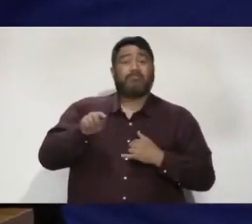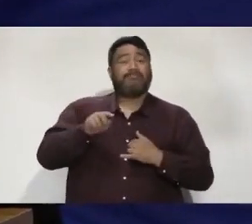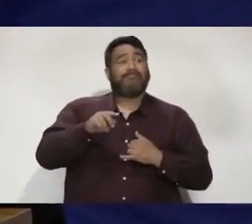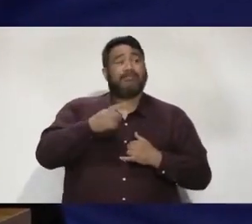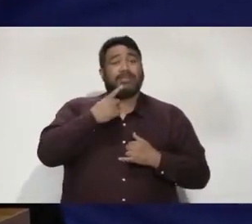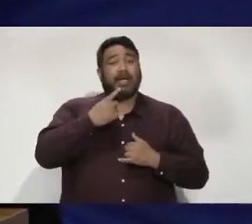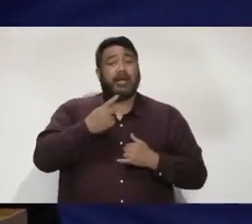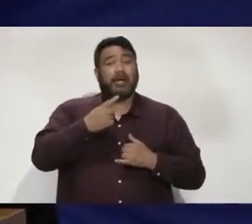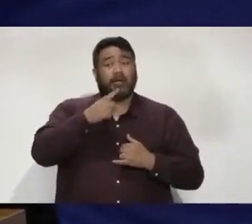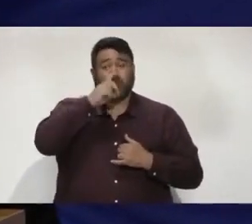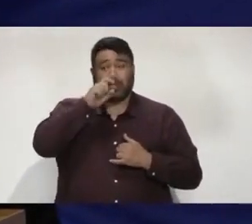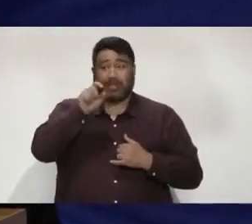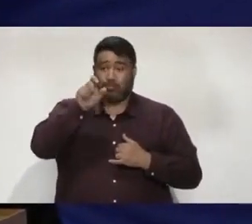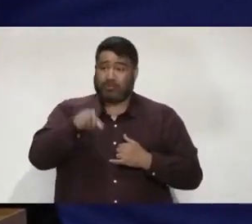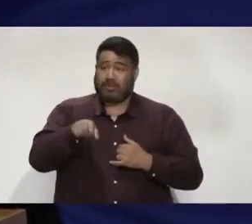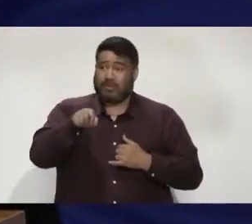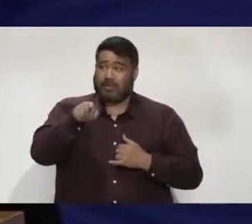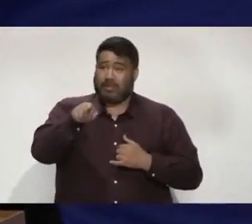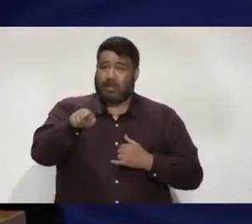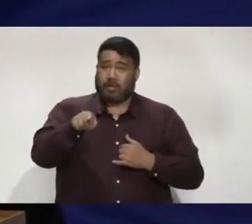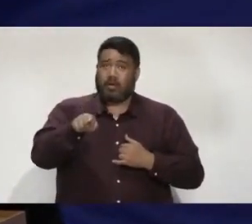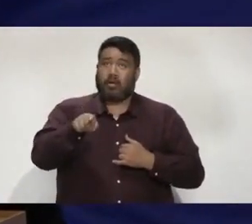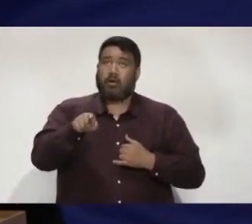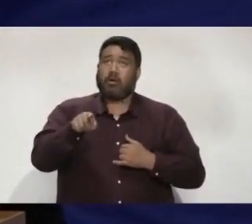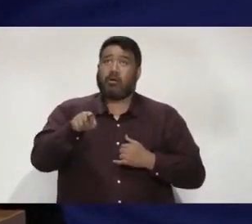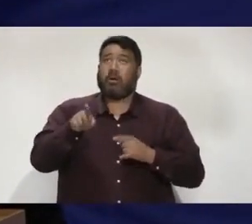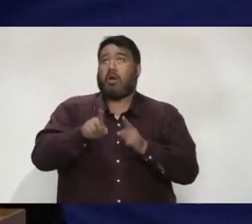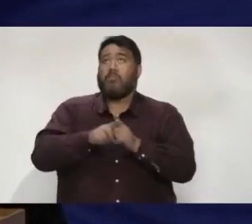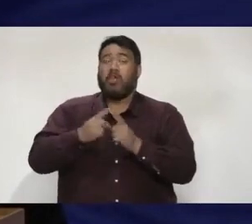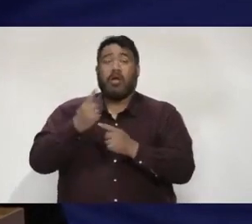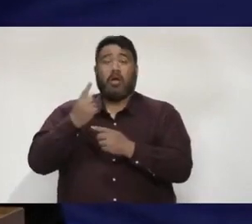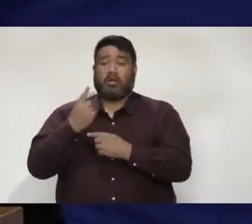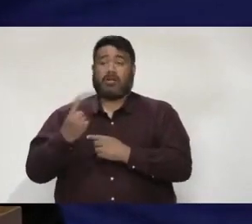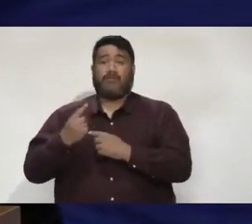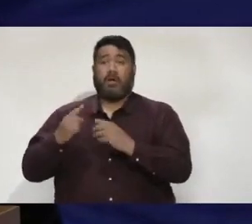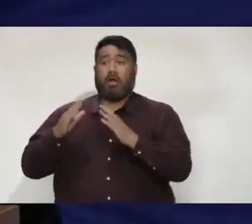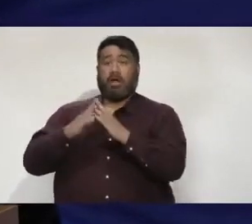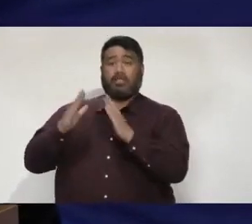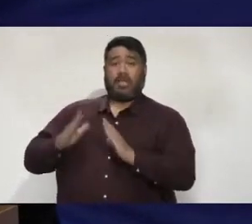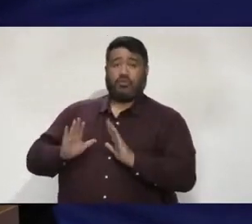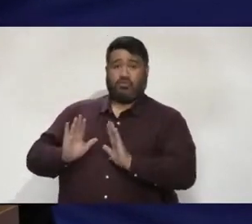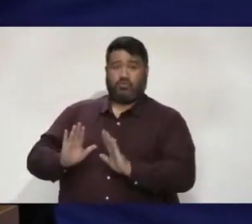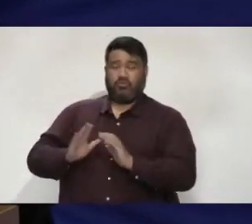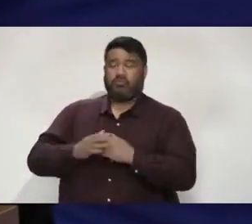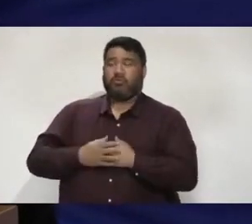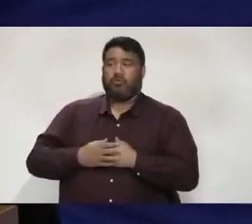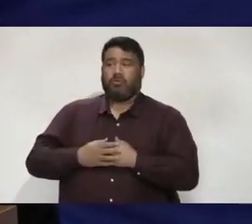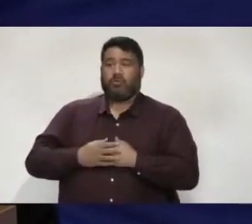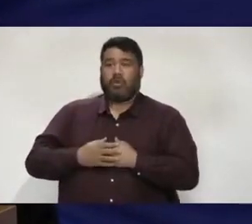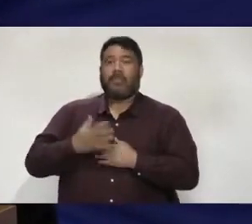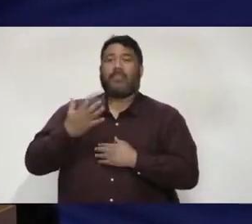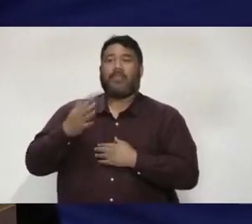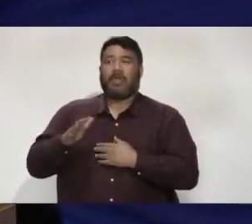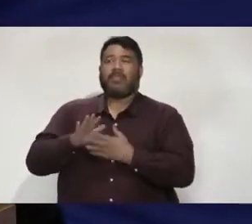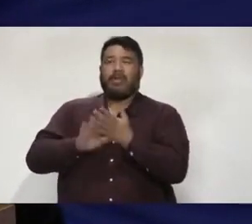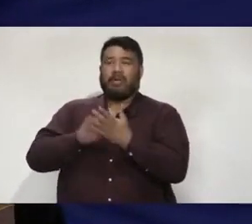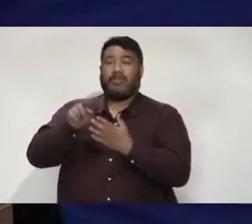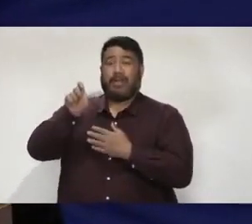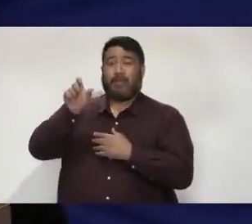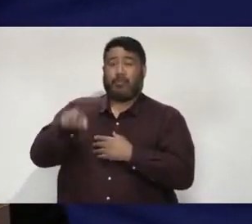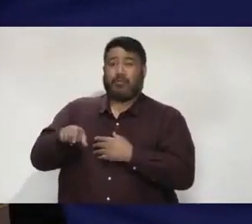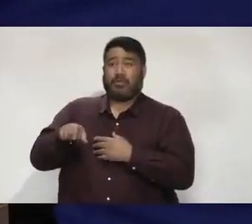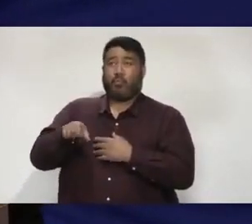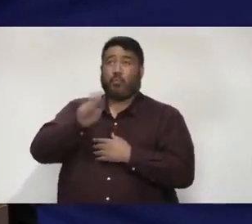if they were still not in quarantine, if they were still in isolation, my assumption would be that they had returned a negative day